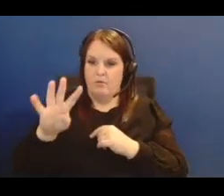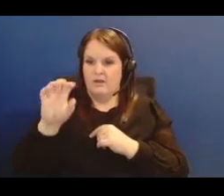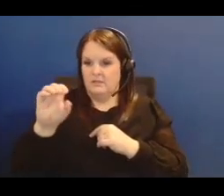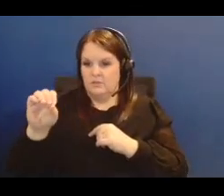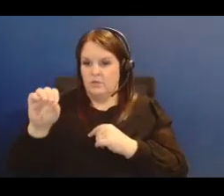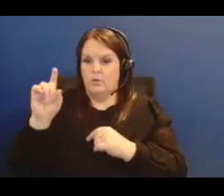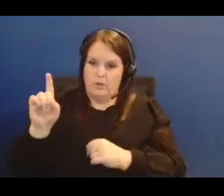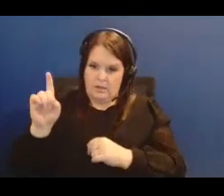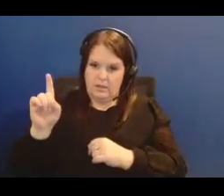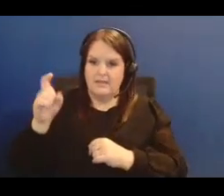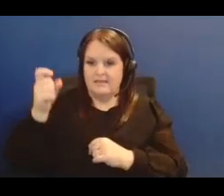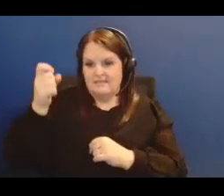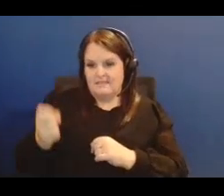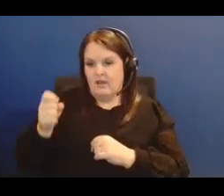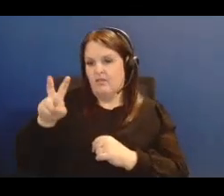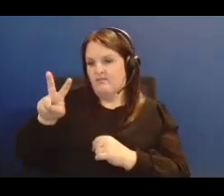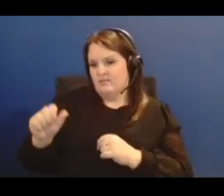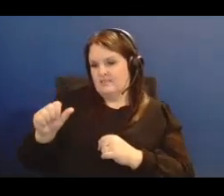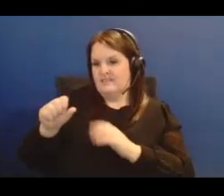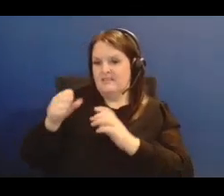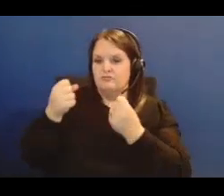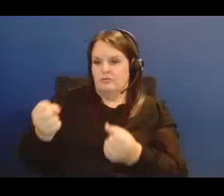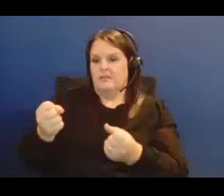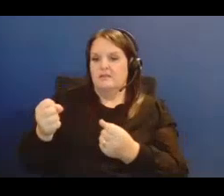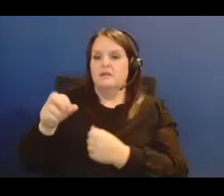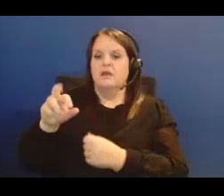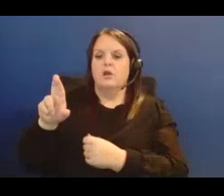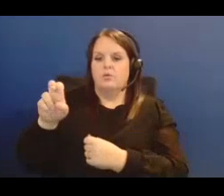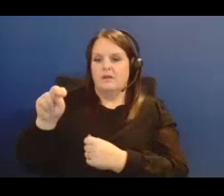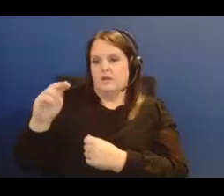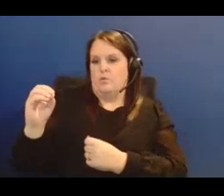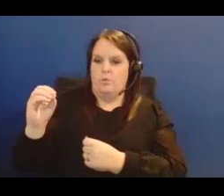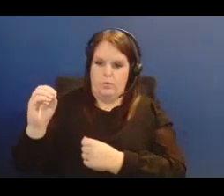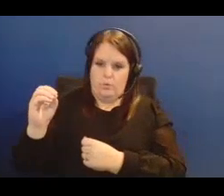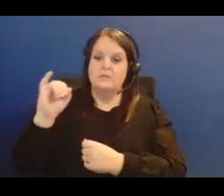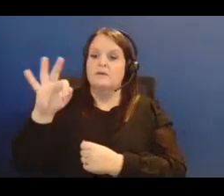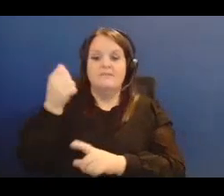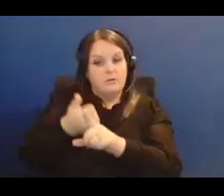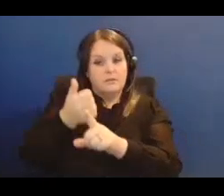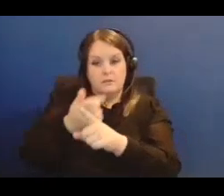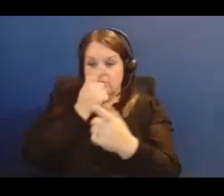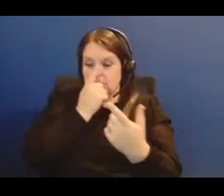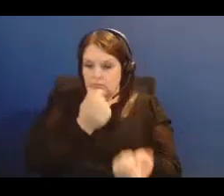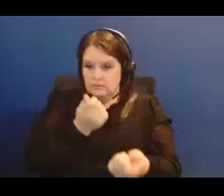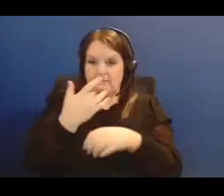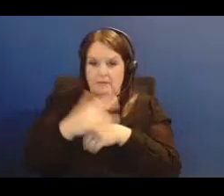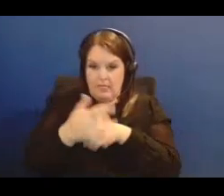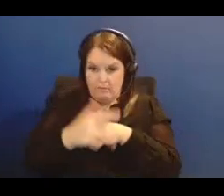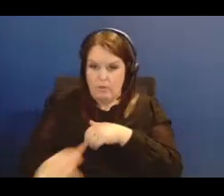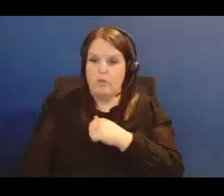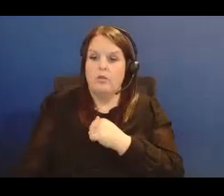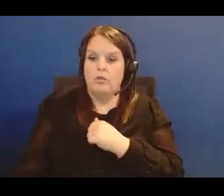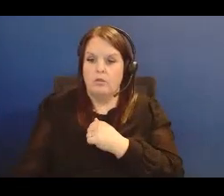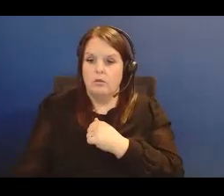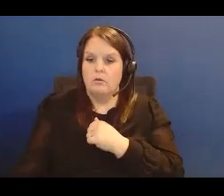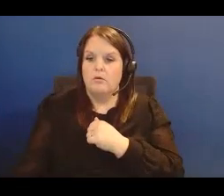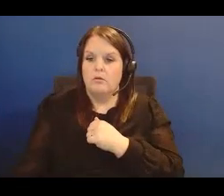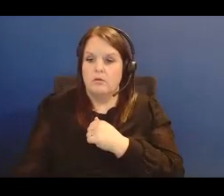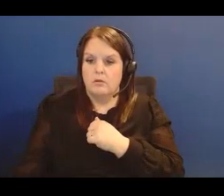4001 South Virginia Street in Reno. So if you are available at that time and if you are